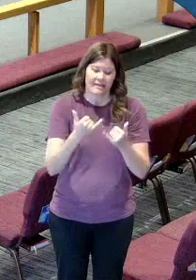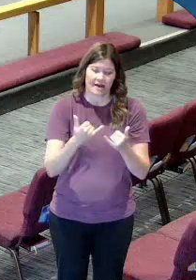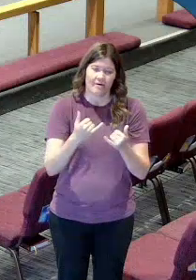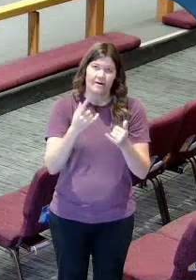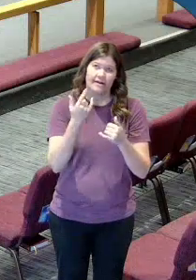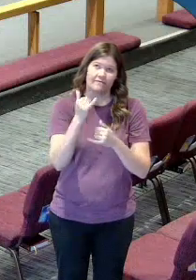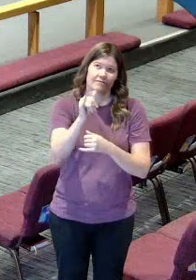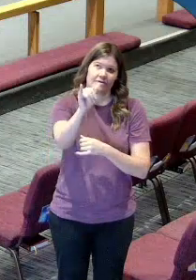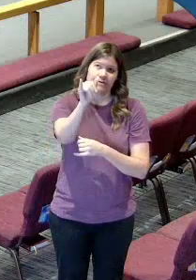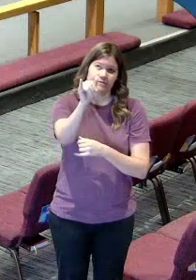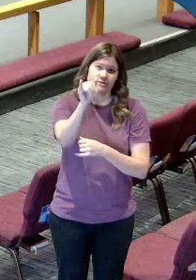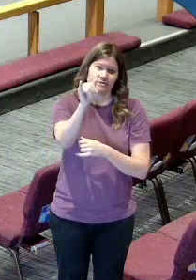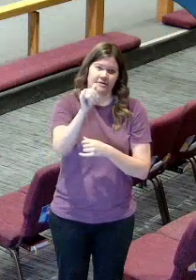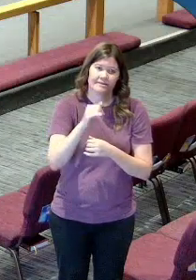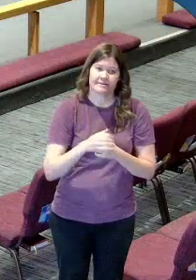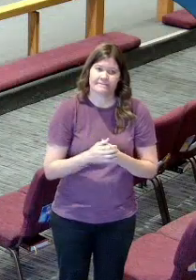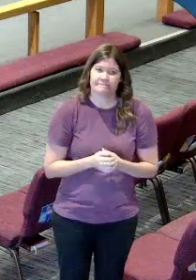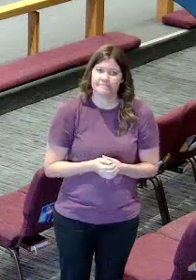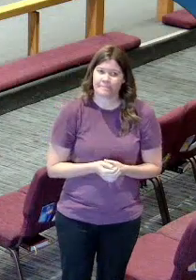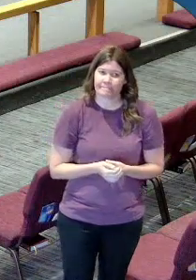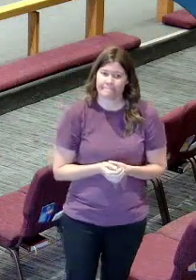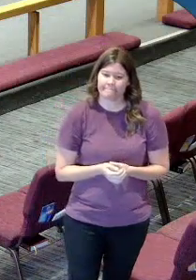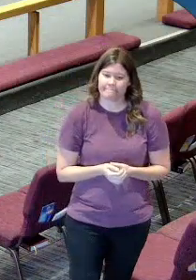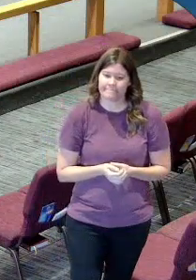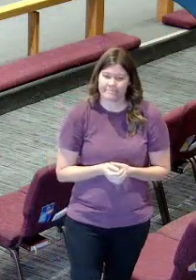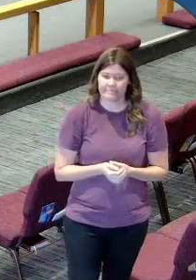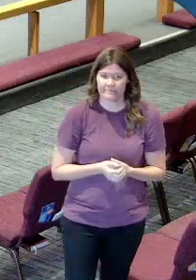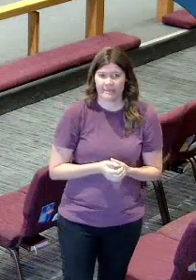and forever. Amen.